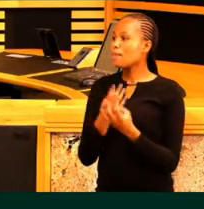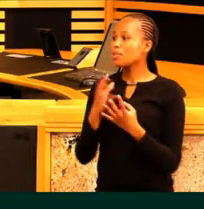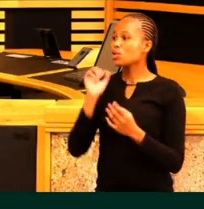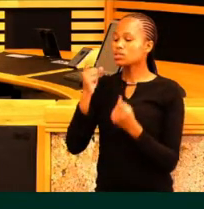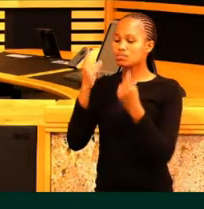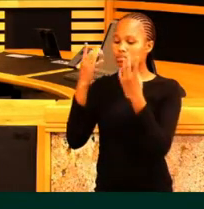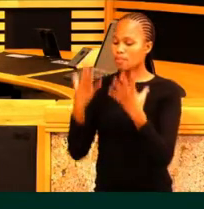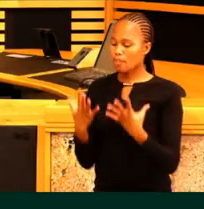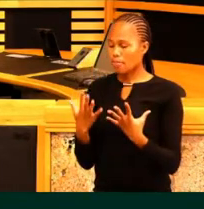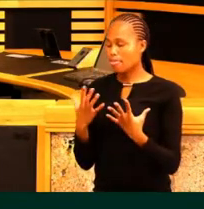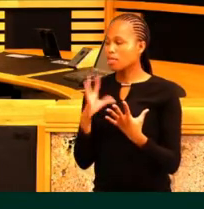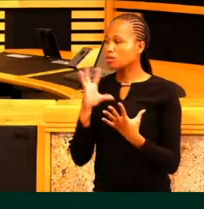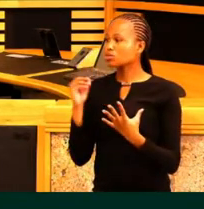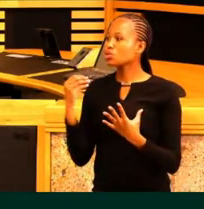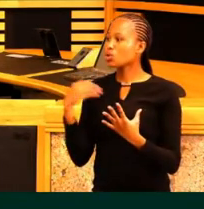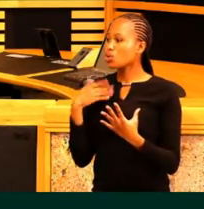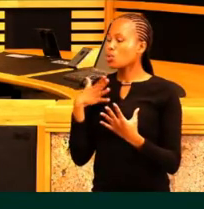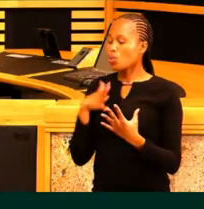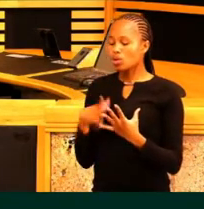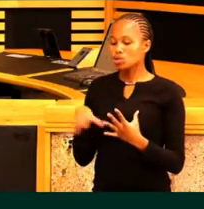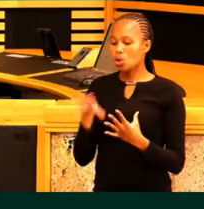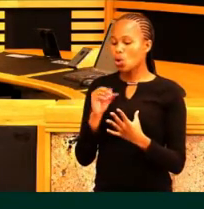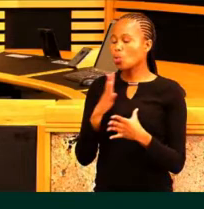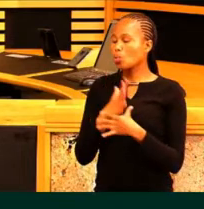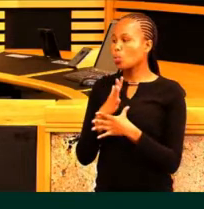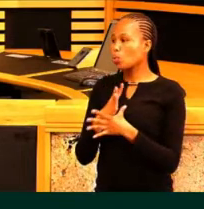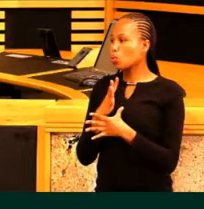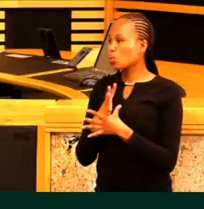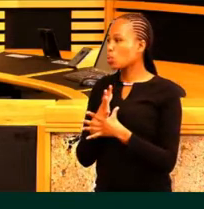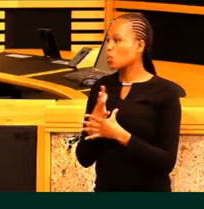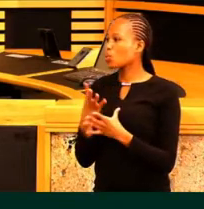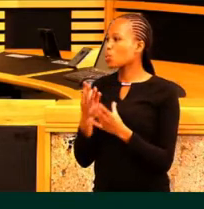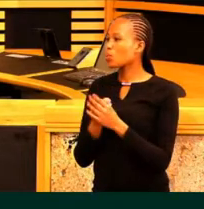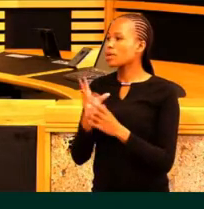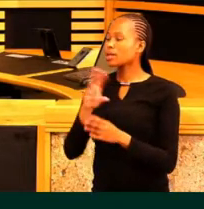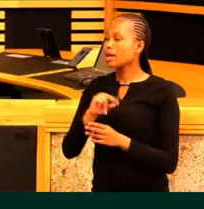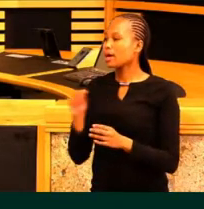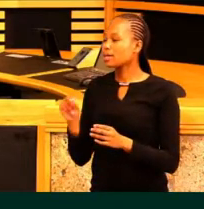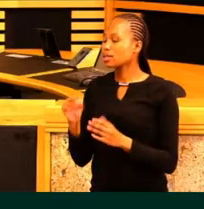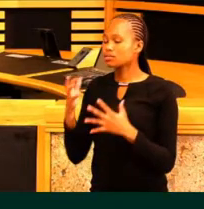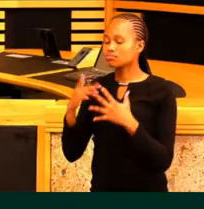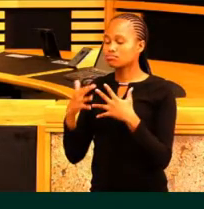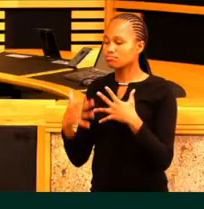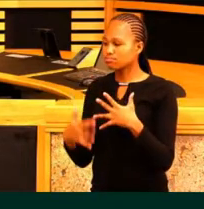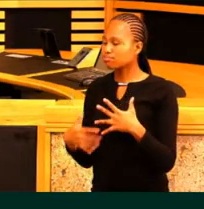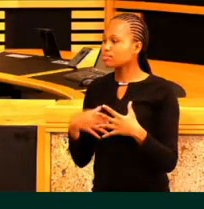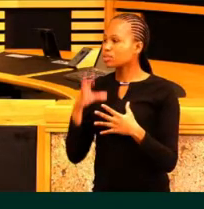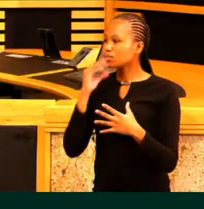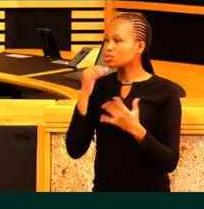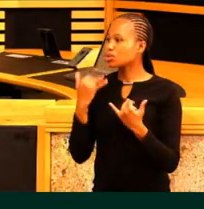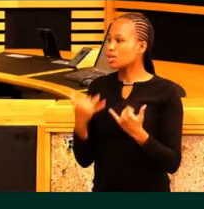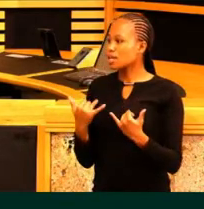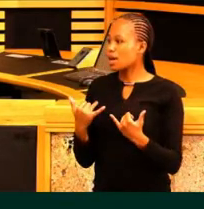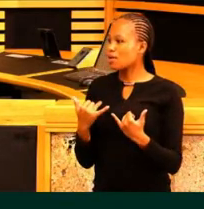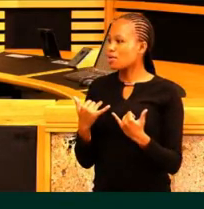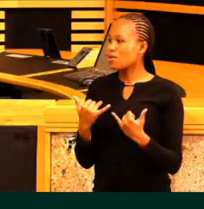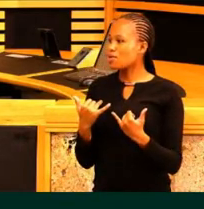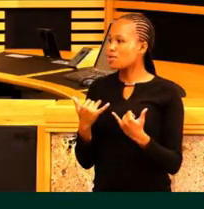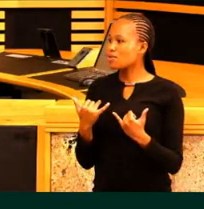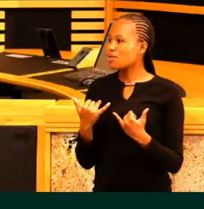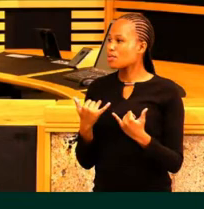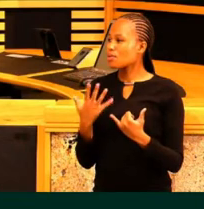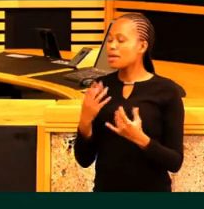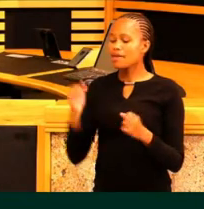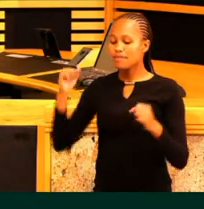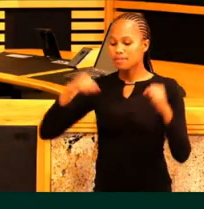out there so we are targeting all of them we're working with Mercedes and others Etc as I'm speaking here we've just had an